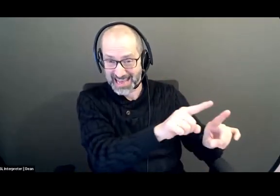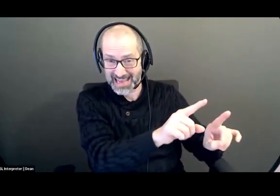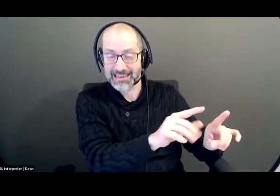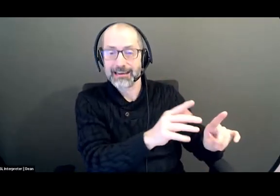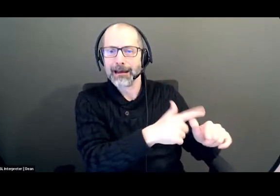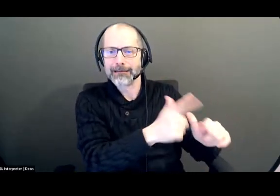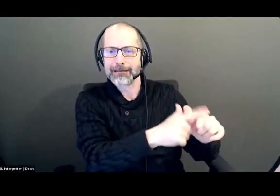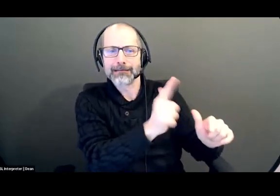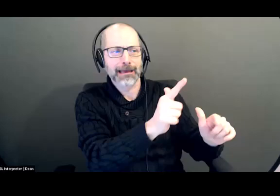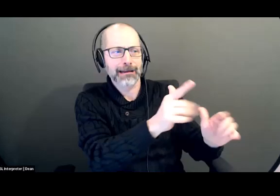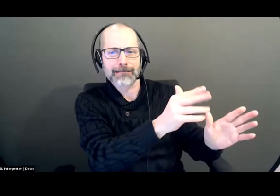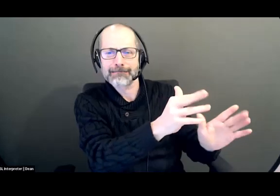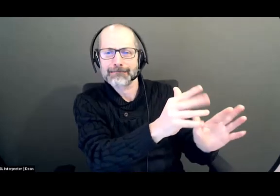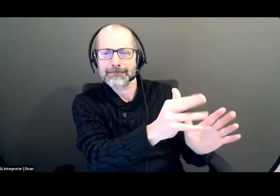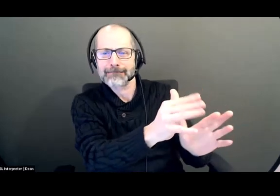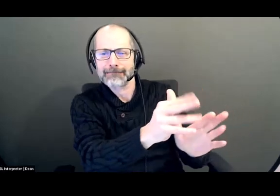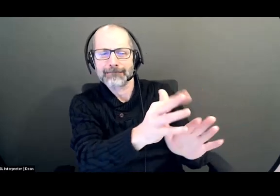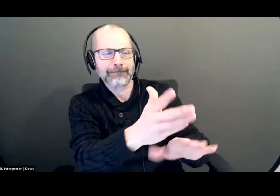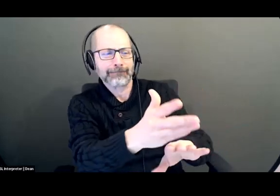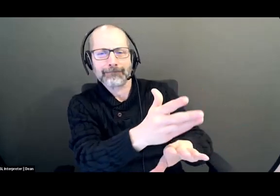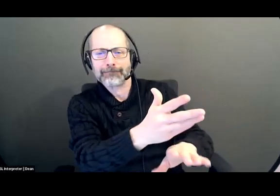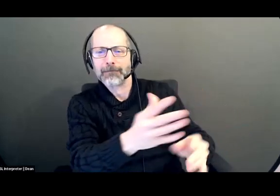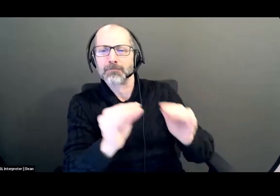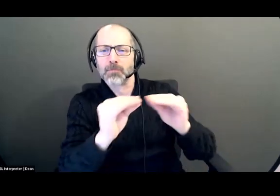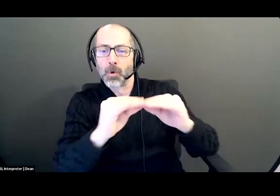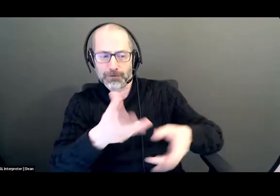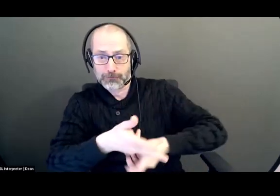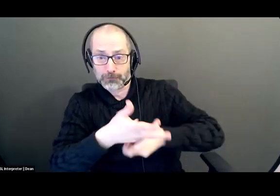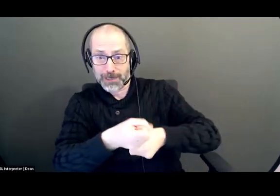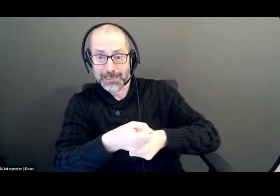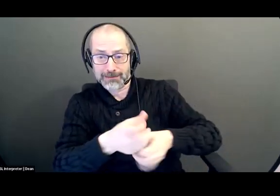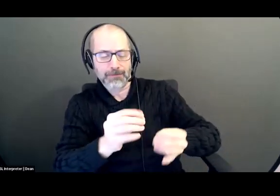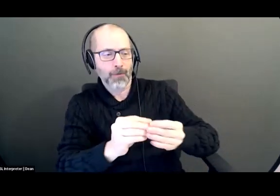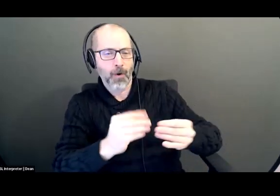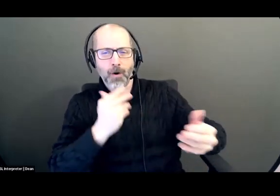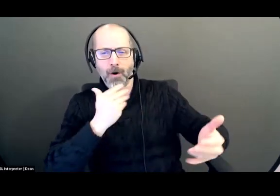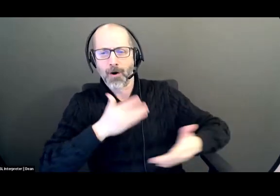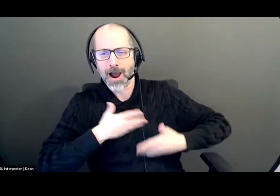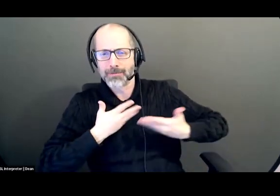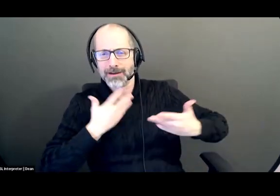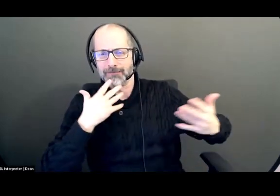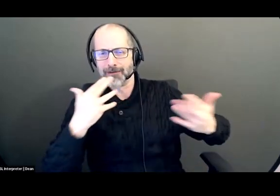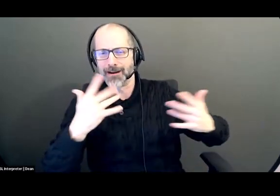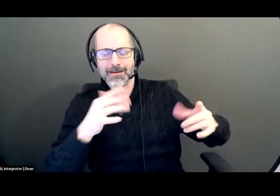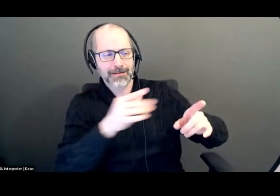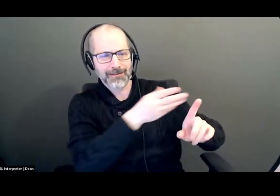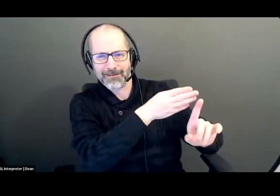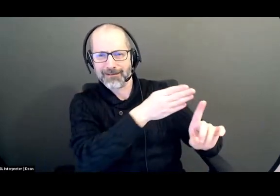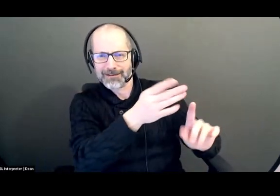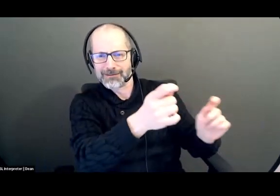Yeah, it's just we understand the population that we serve too,